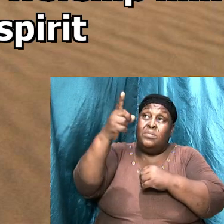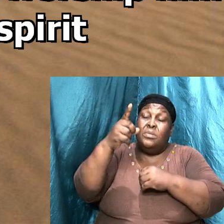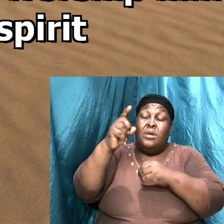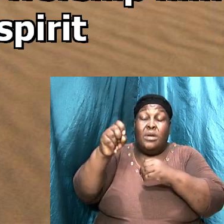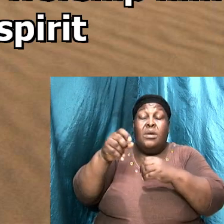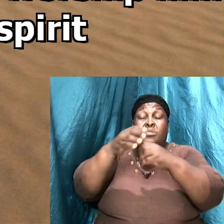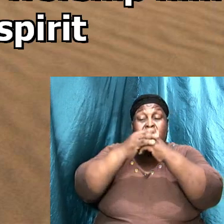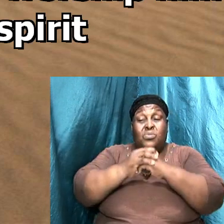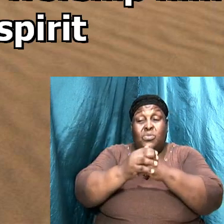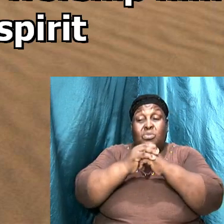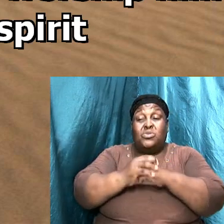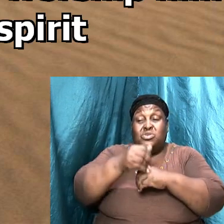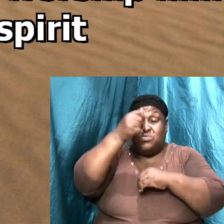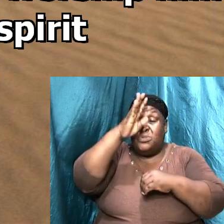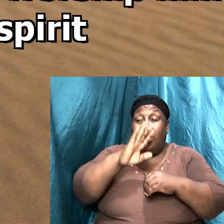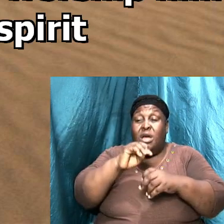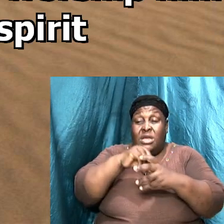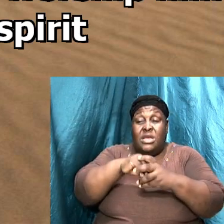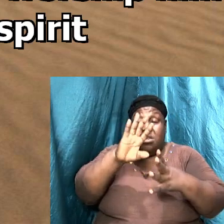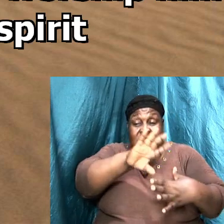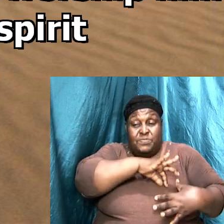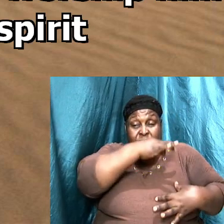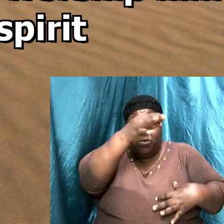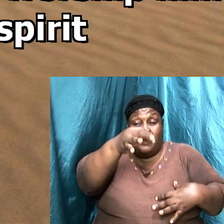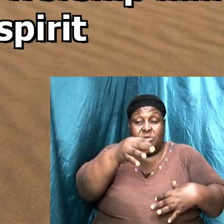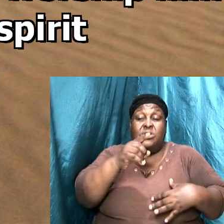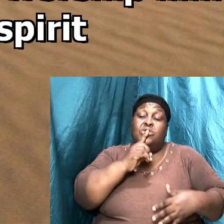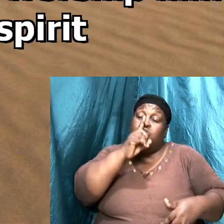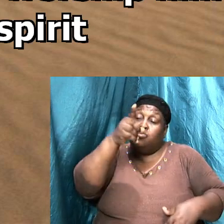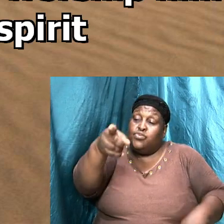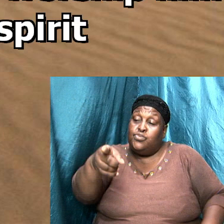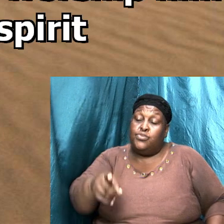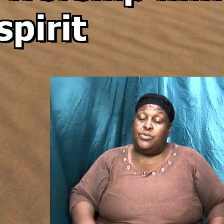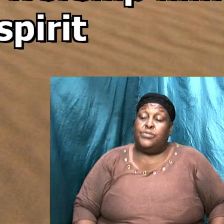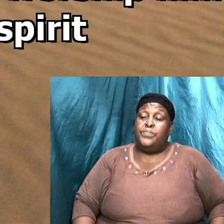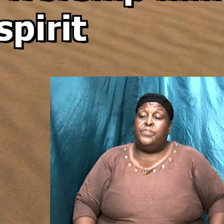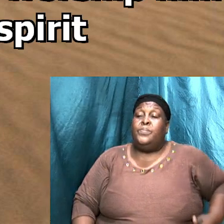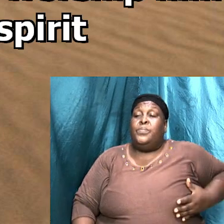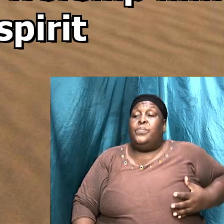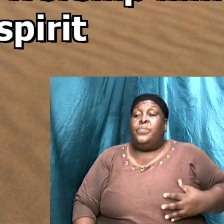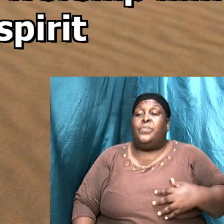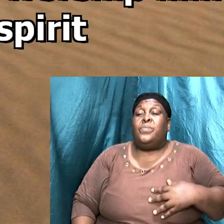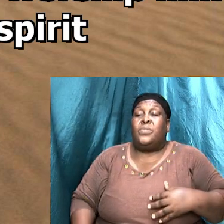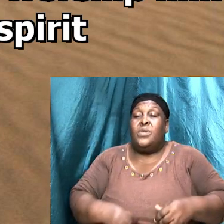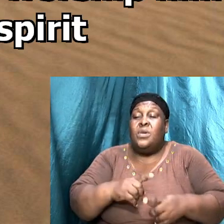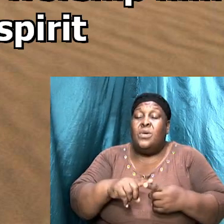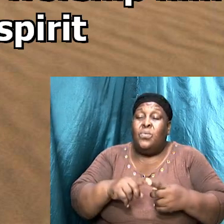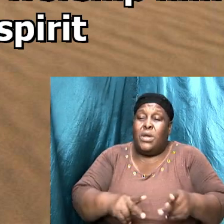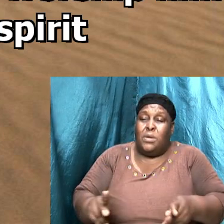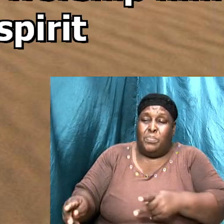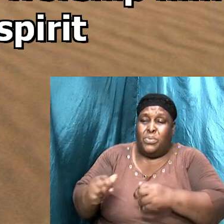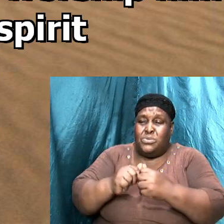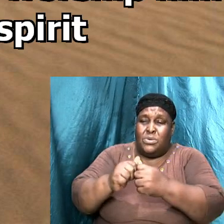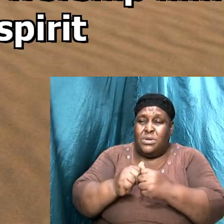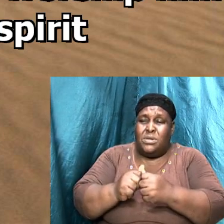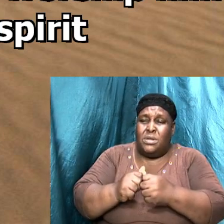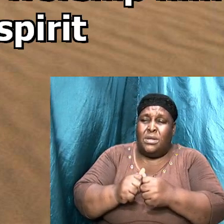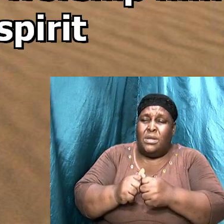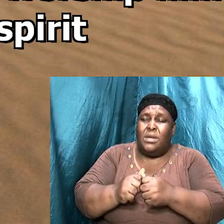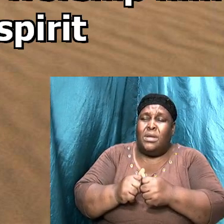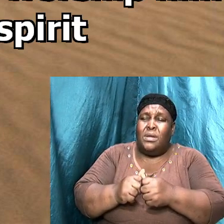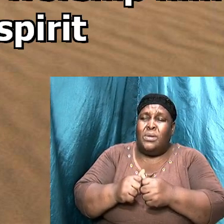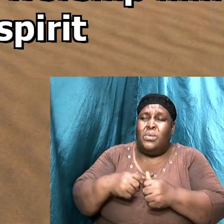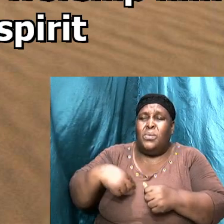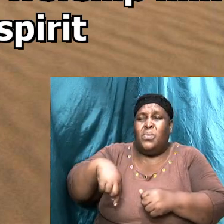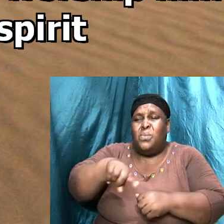Him in spirit and in truth. Amen. So, when we put it together, we get a holy God. Or we get